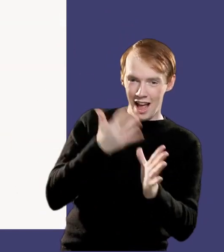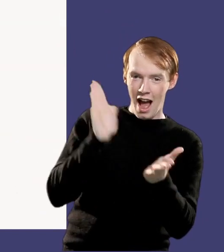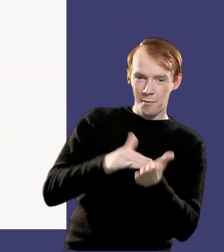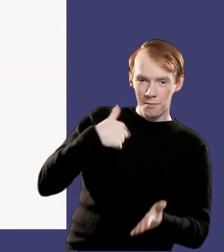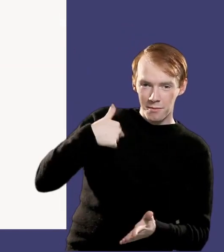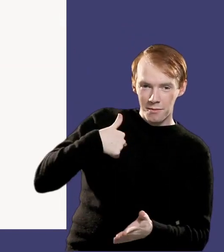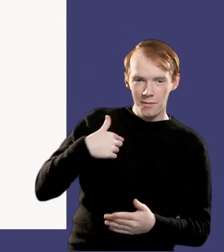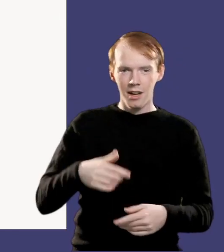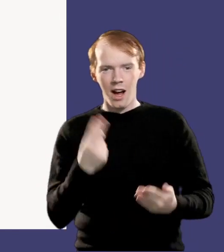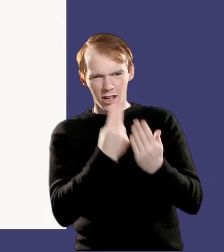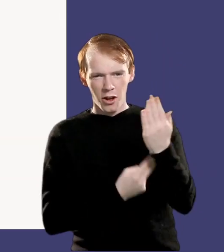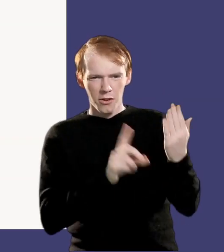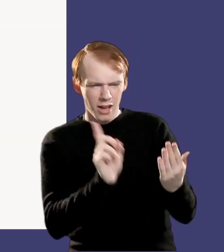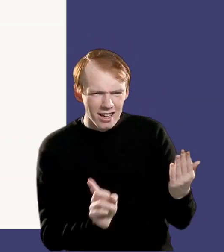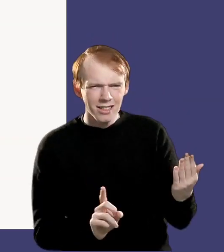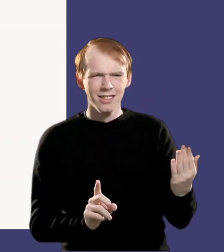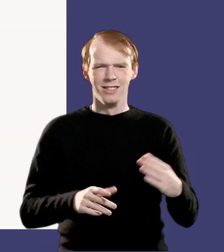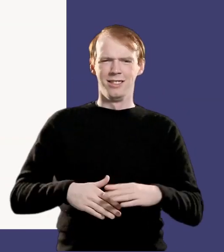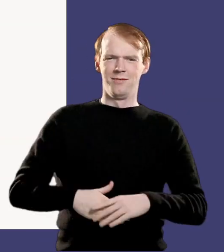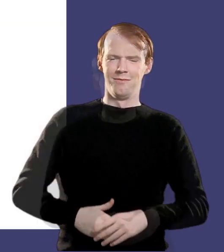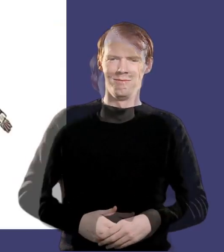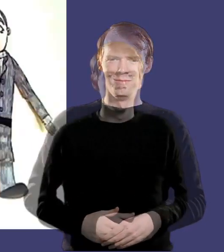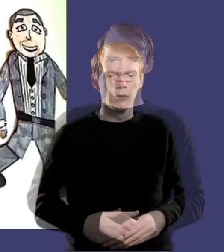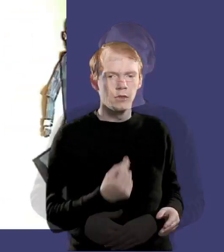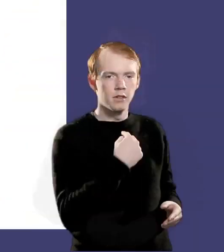Hi, I'm Tam. What, a cartoon?